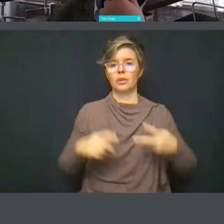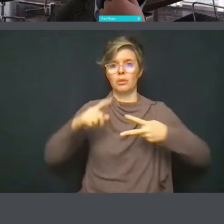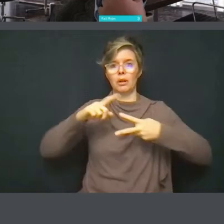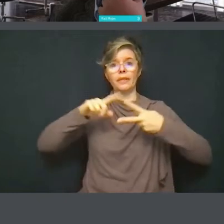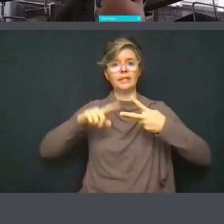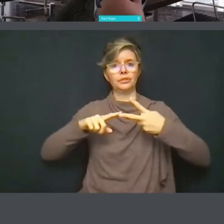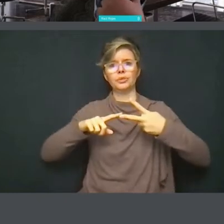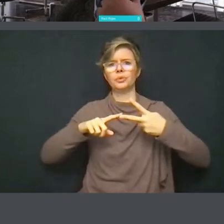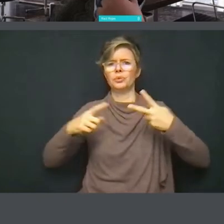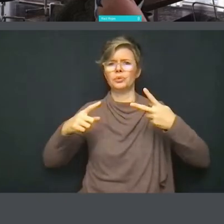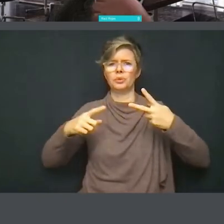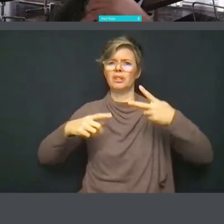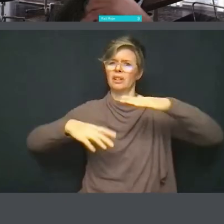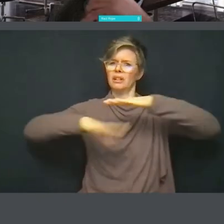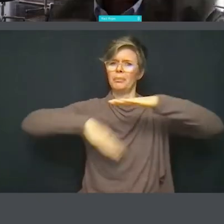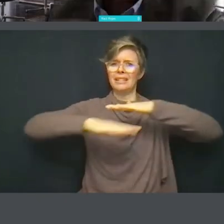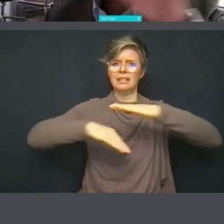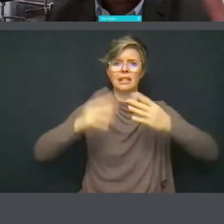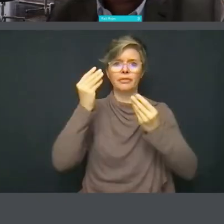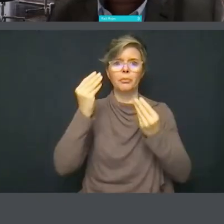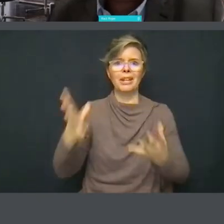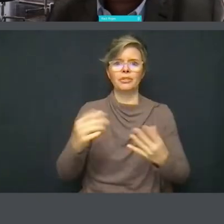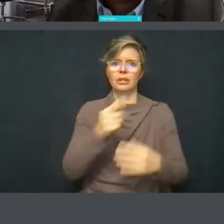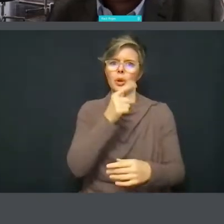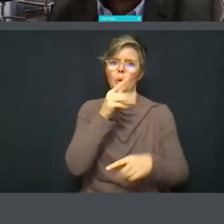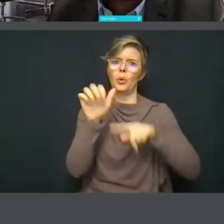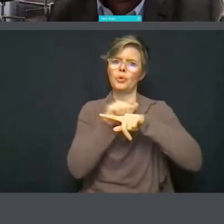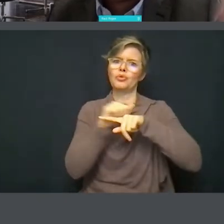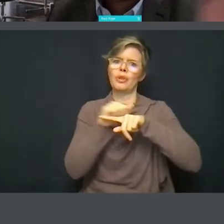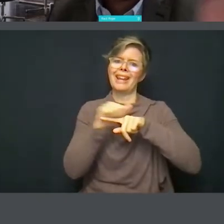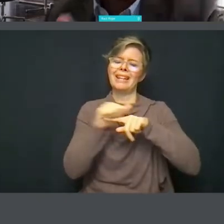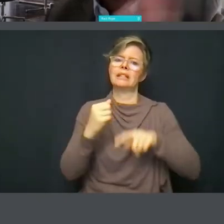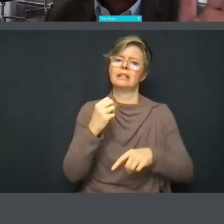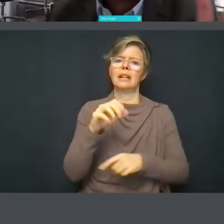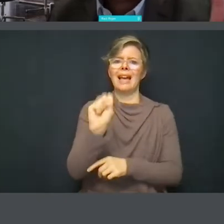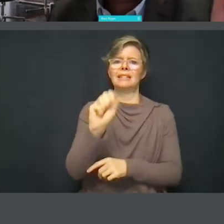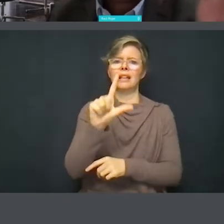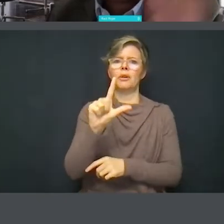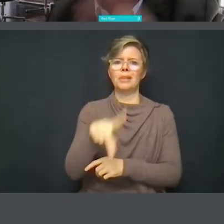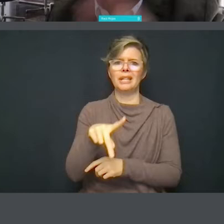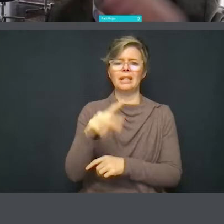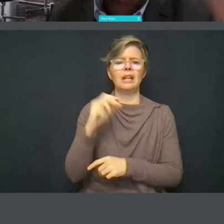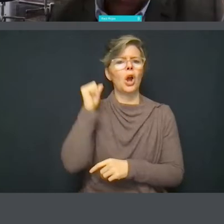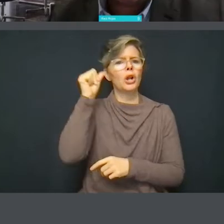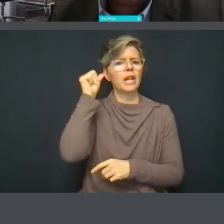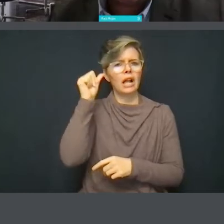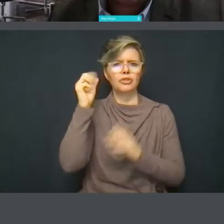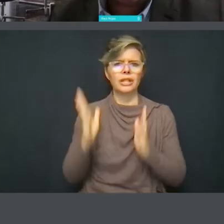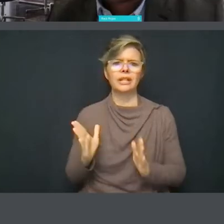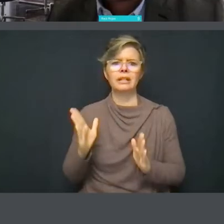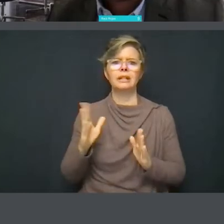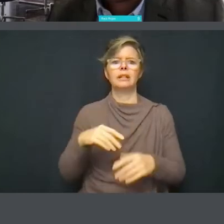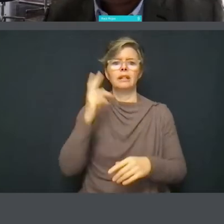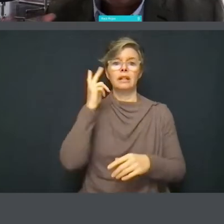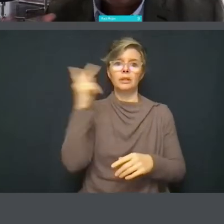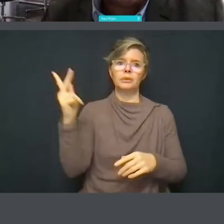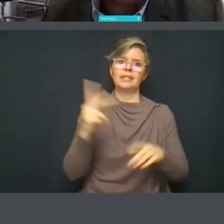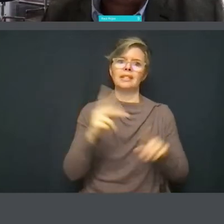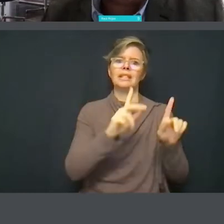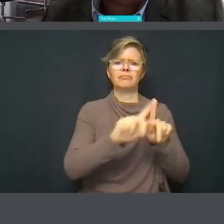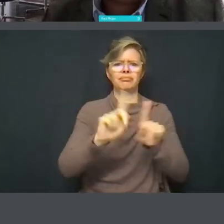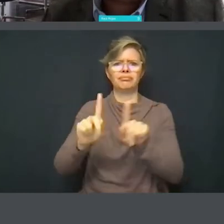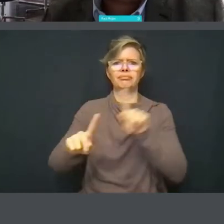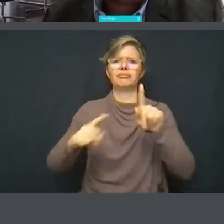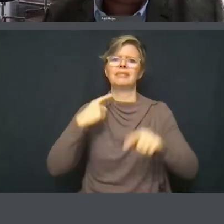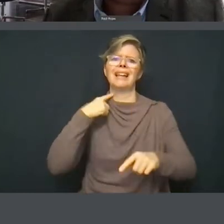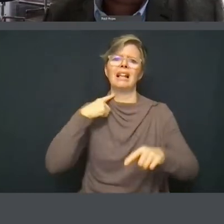language pathologists or audiologists, where we see dialectal variation across all domains of language, right? We see it in phonology, we see it in syntax,